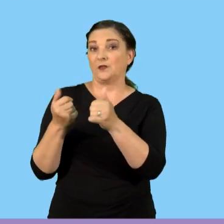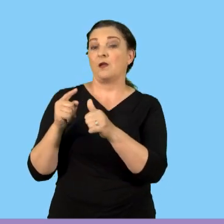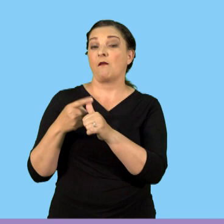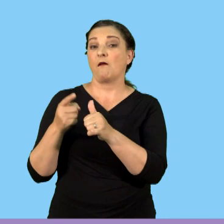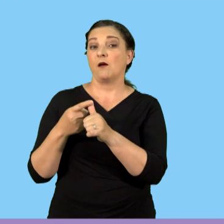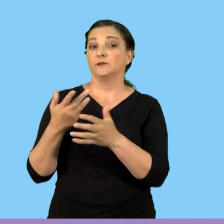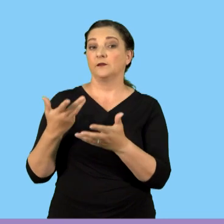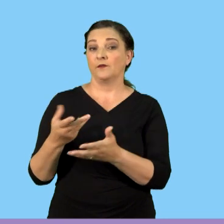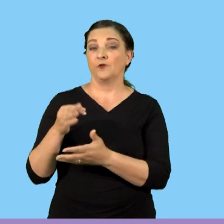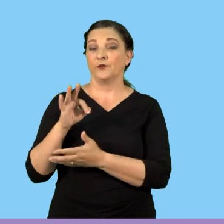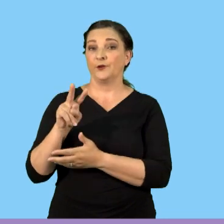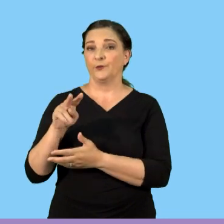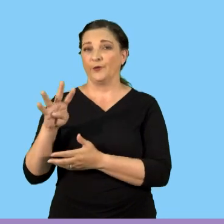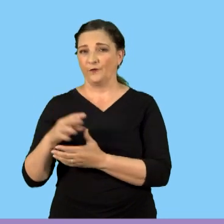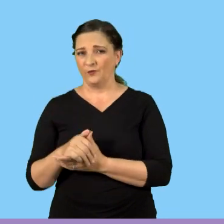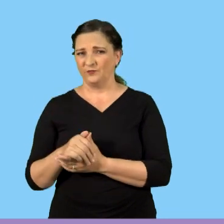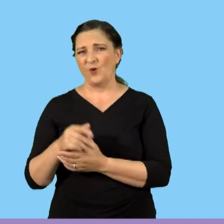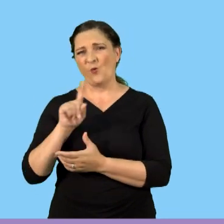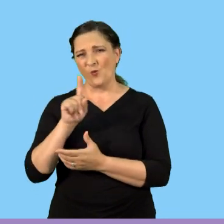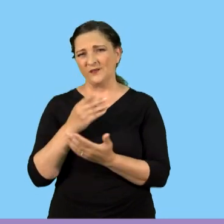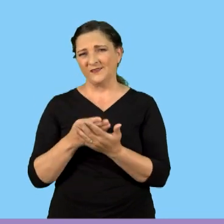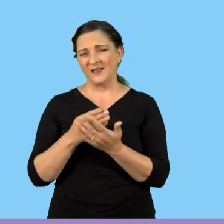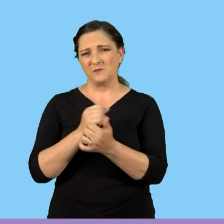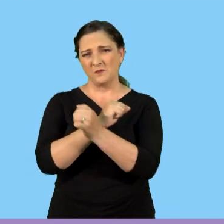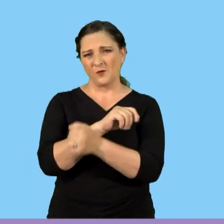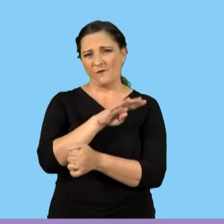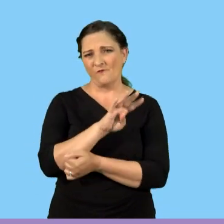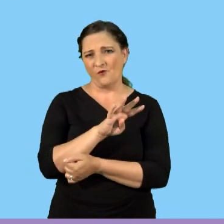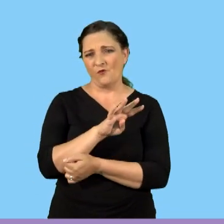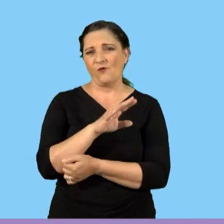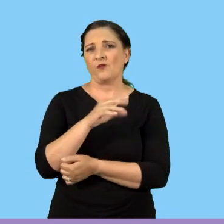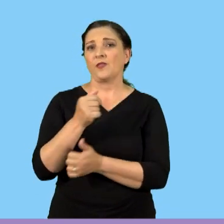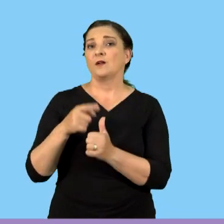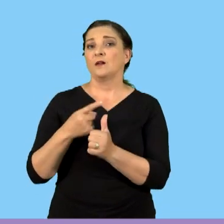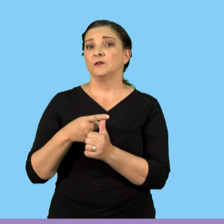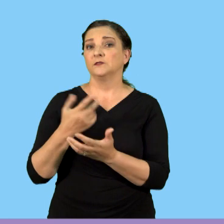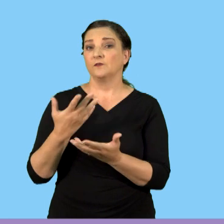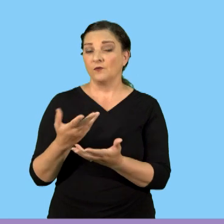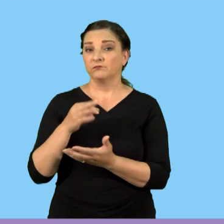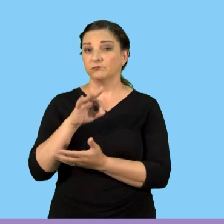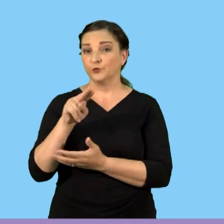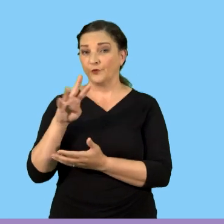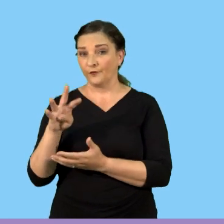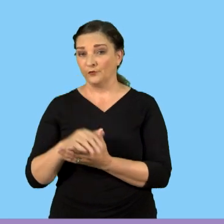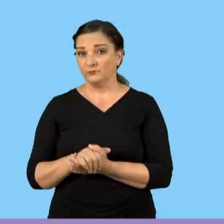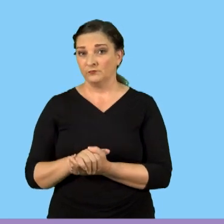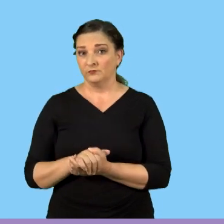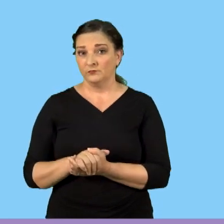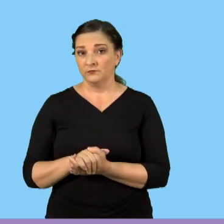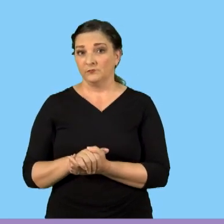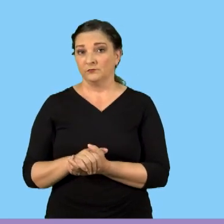is squared is equals to 324. But now what can be multiplied by 4 for the answer to be